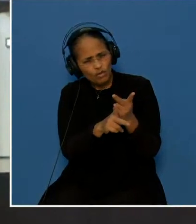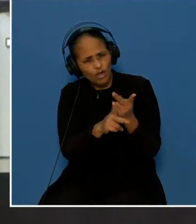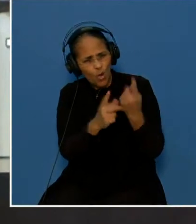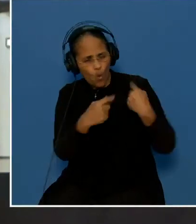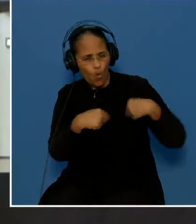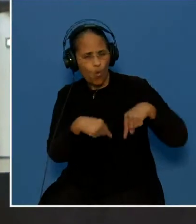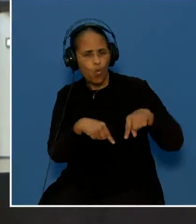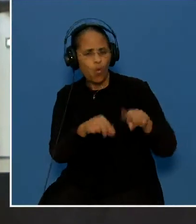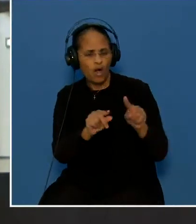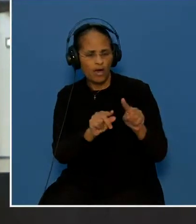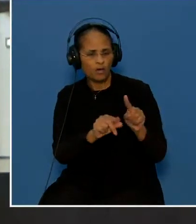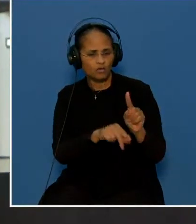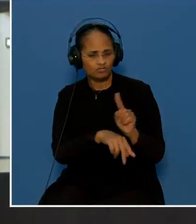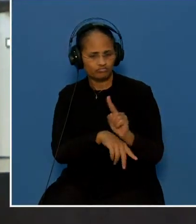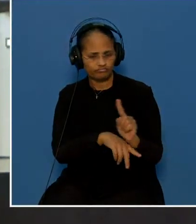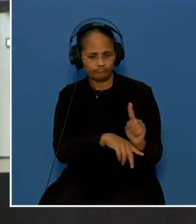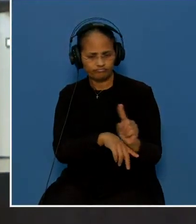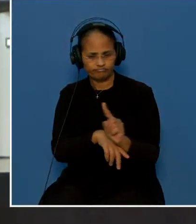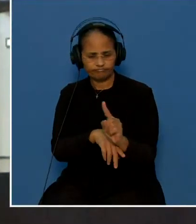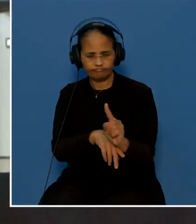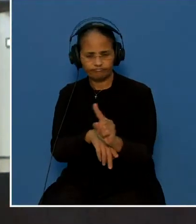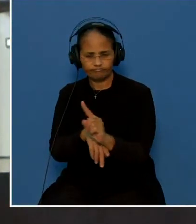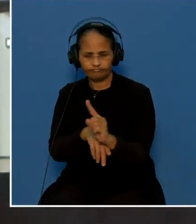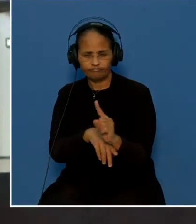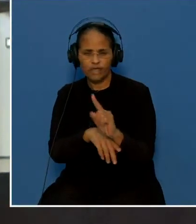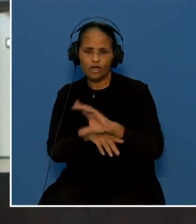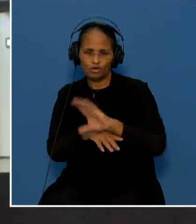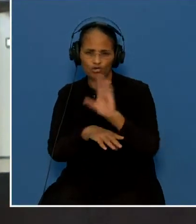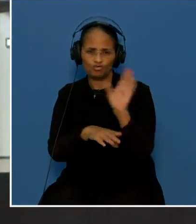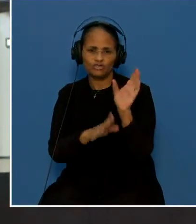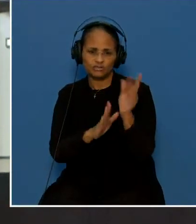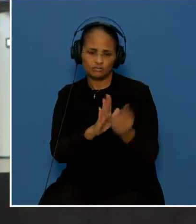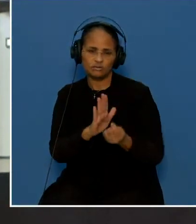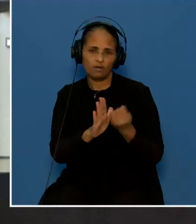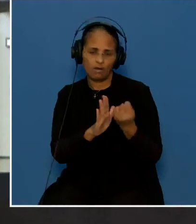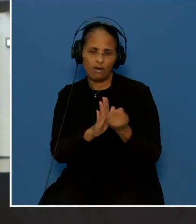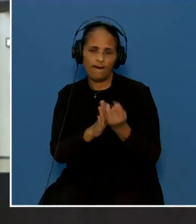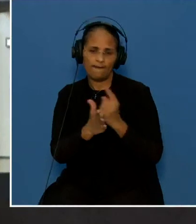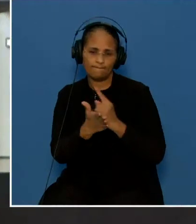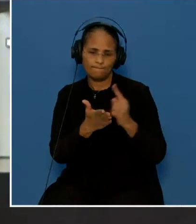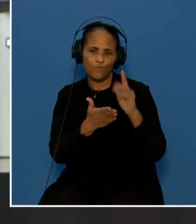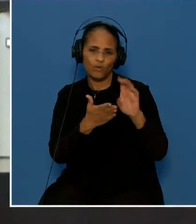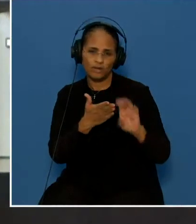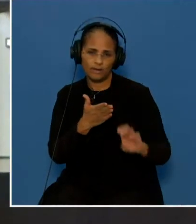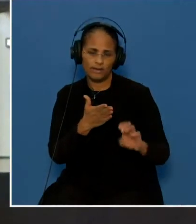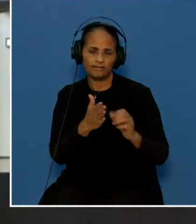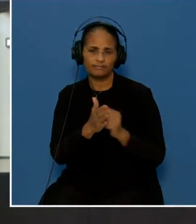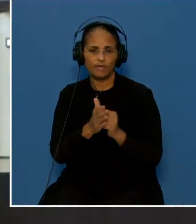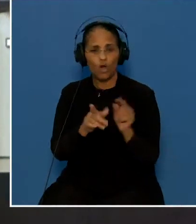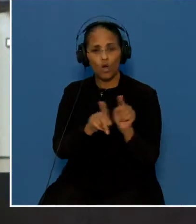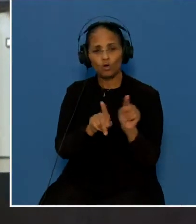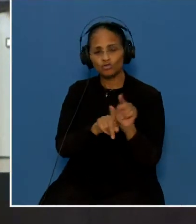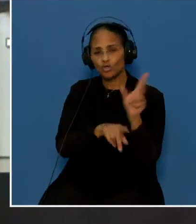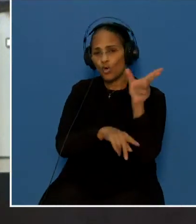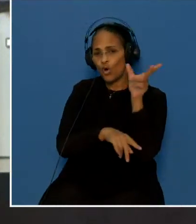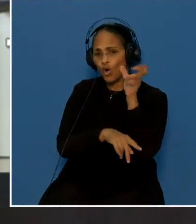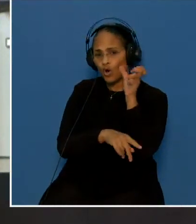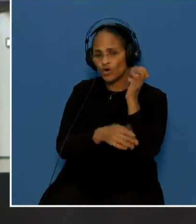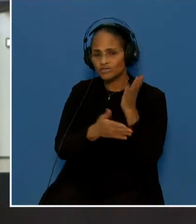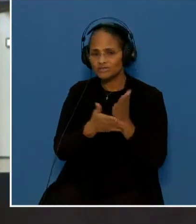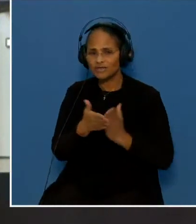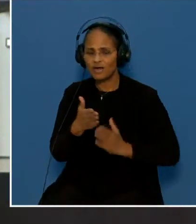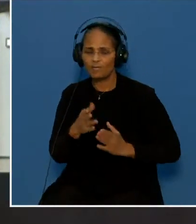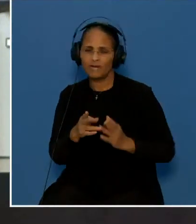while moving around throughout the Christmas holiday weekend. I also heard some